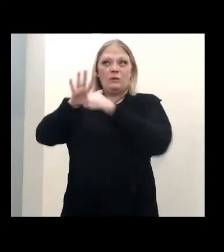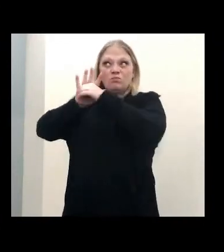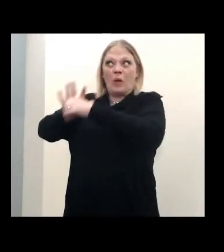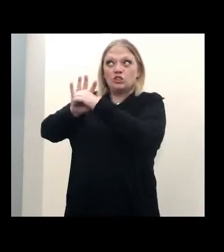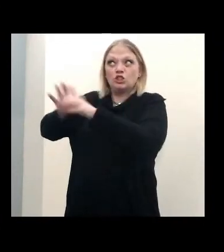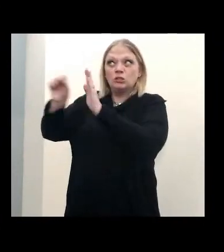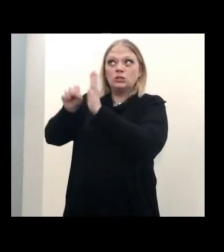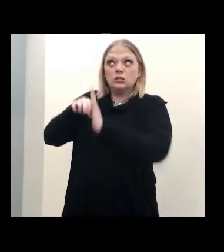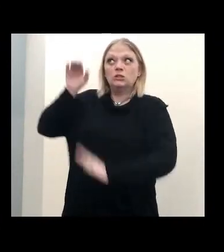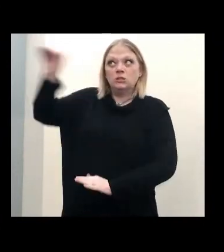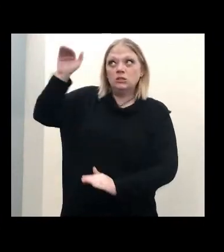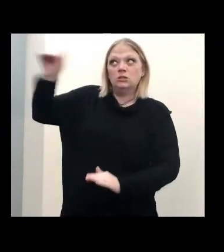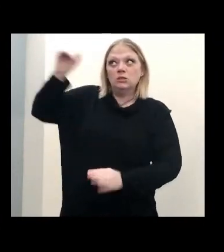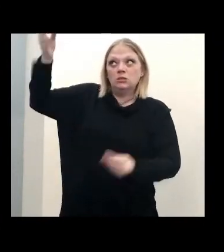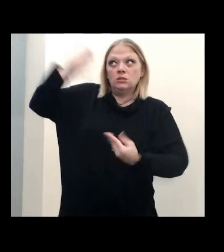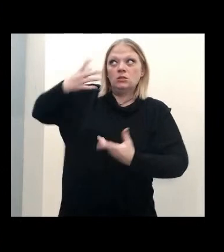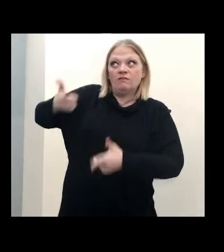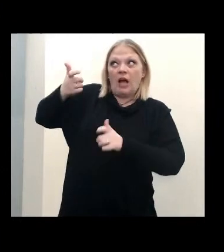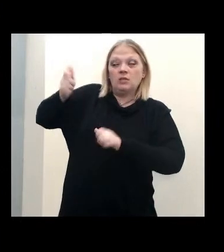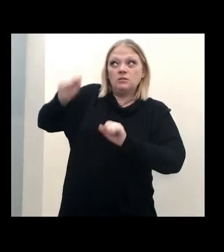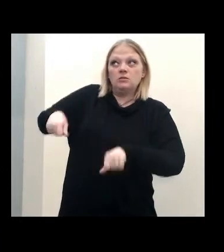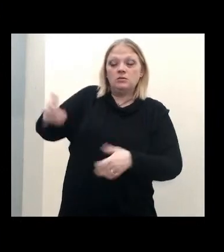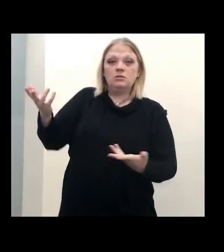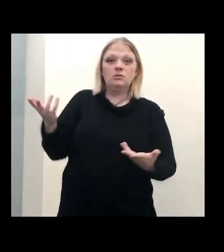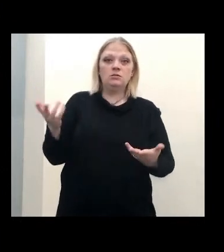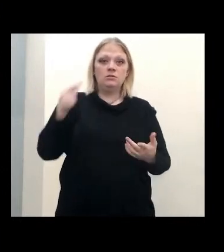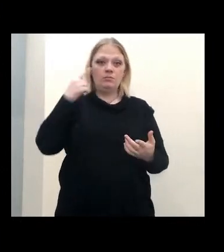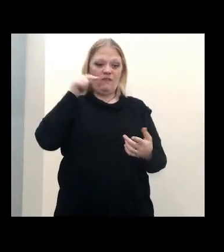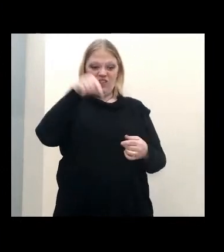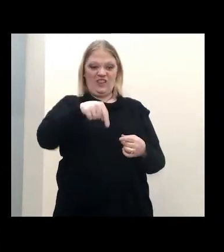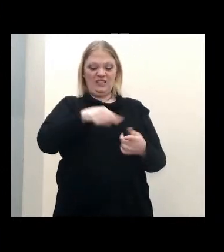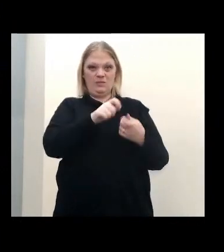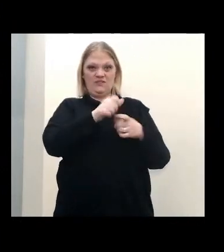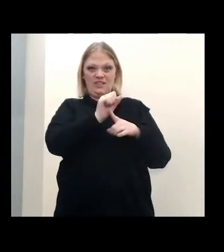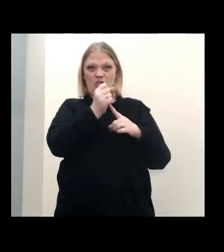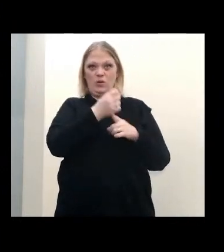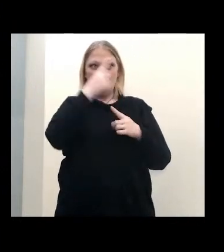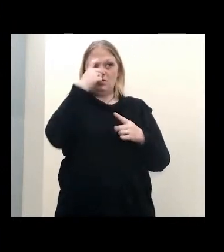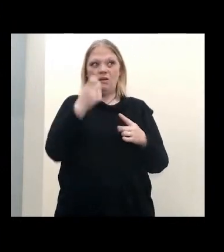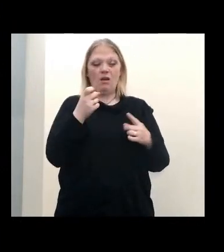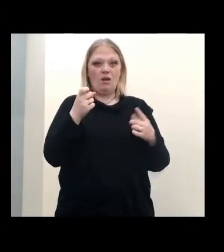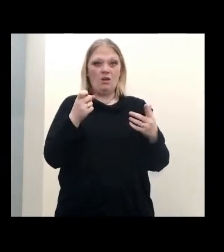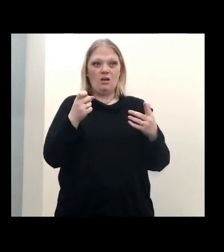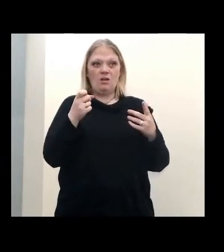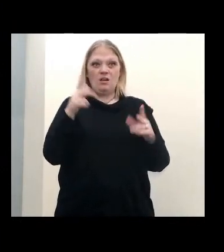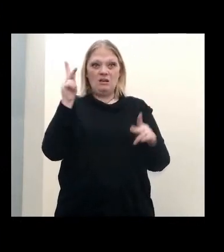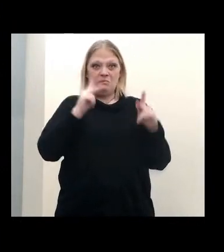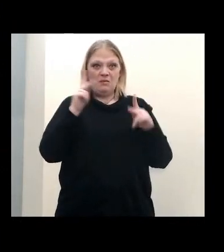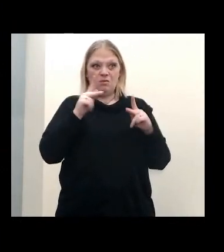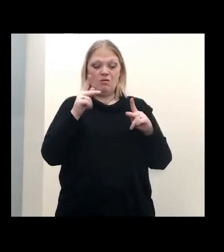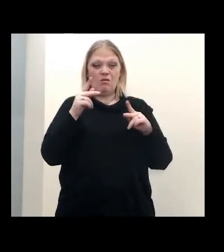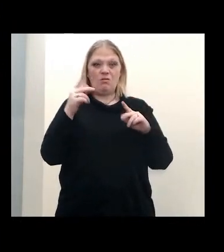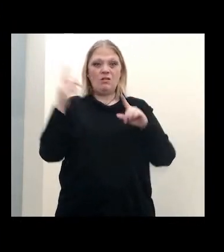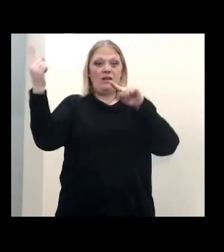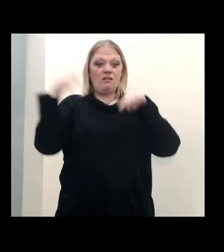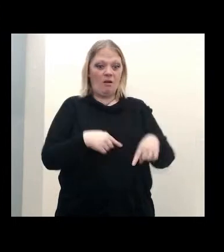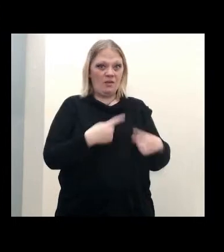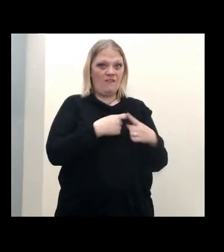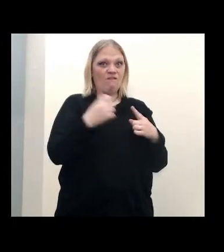us the information as quickly as they can. But on this situation here, because you have individuals who'd be coming from outside the area in all